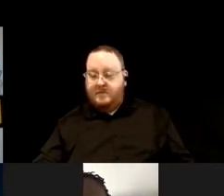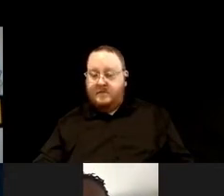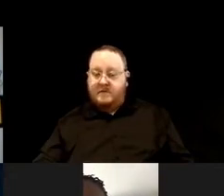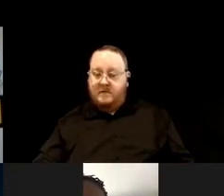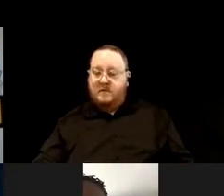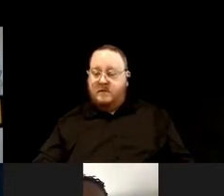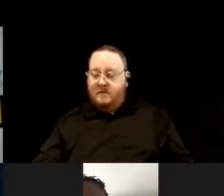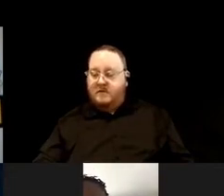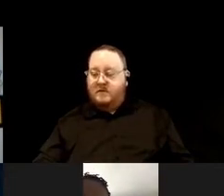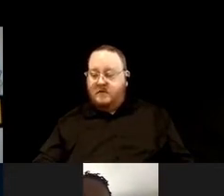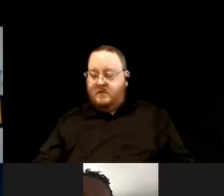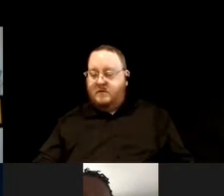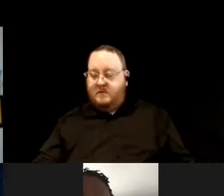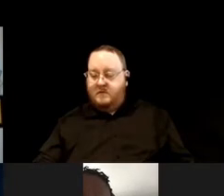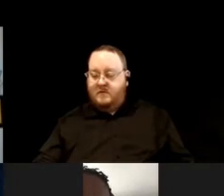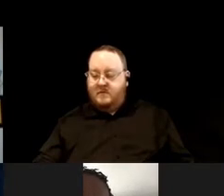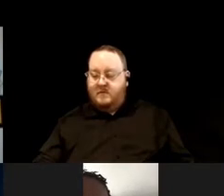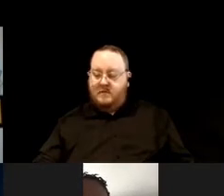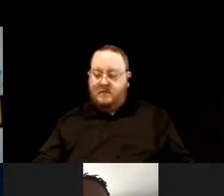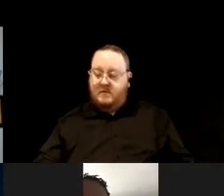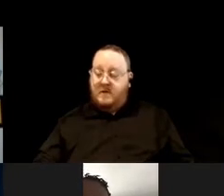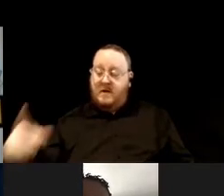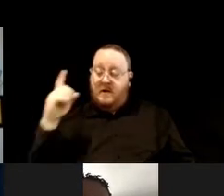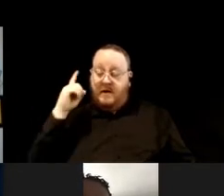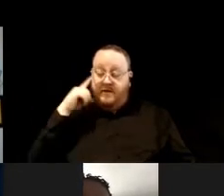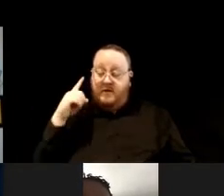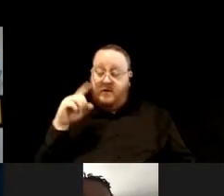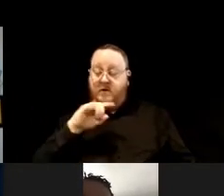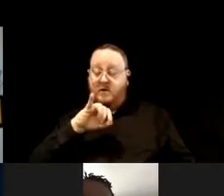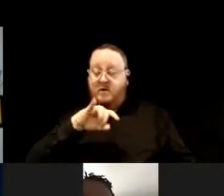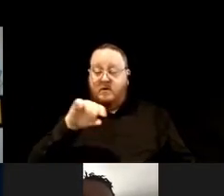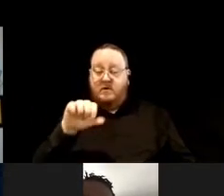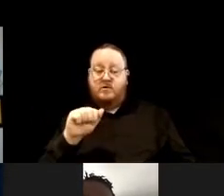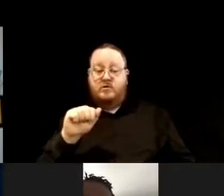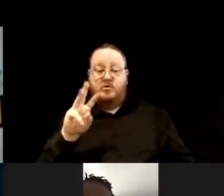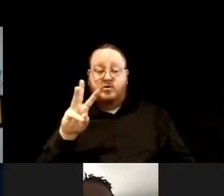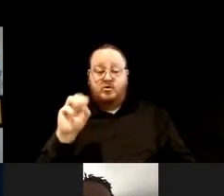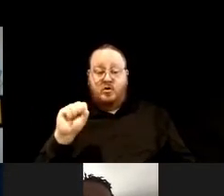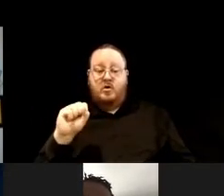it. I don't have direct experience with that though, unfortunately.